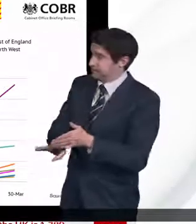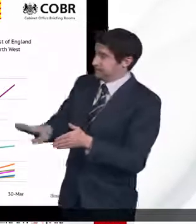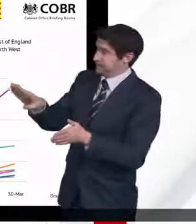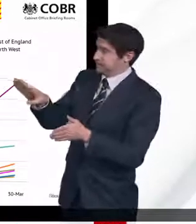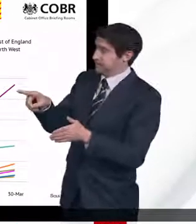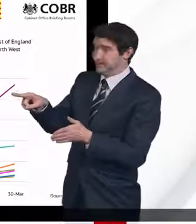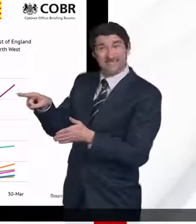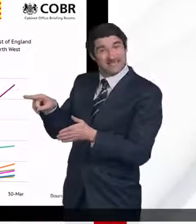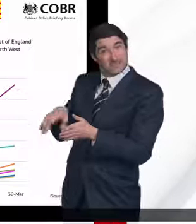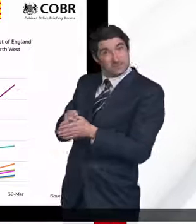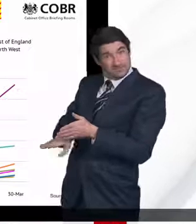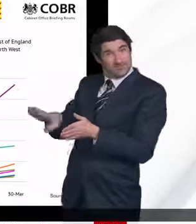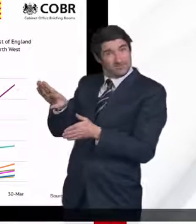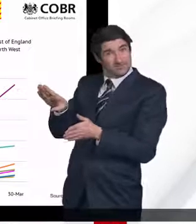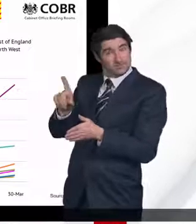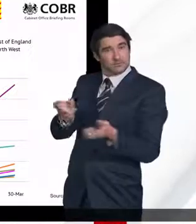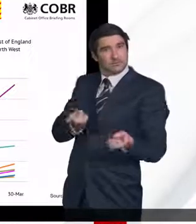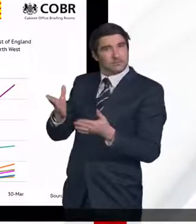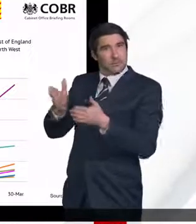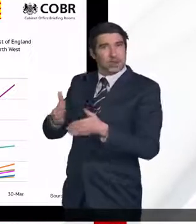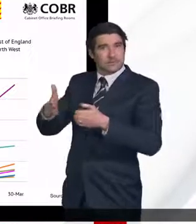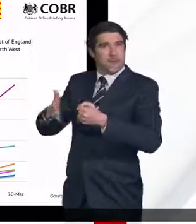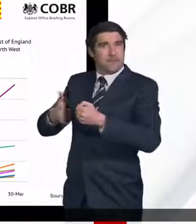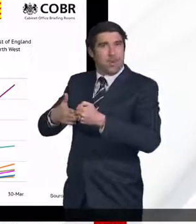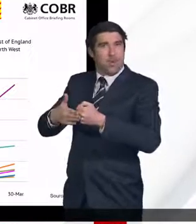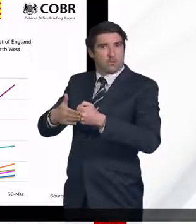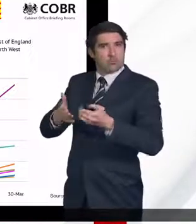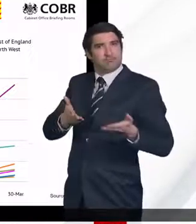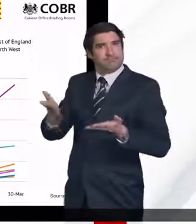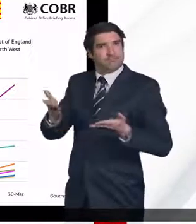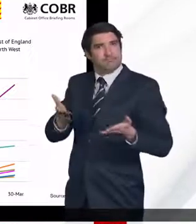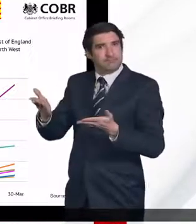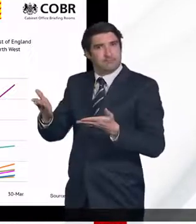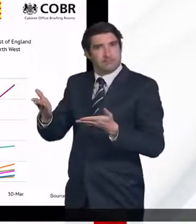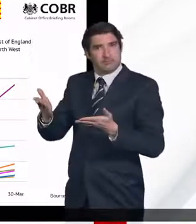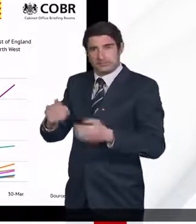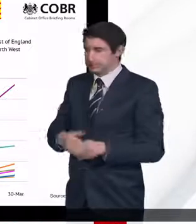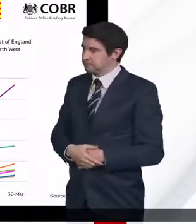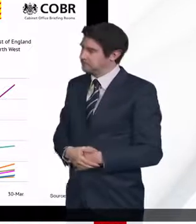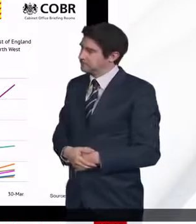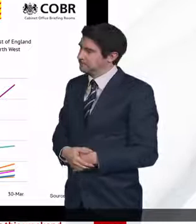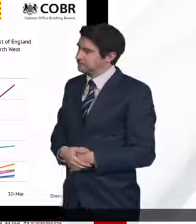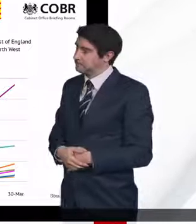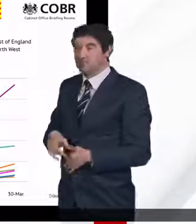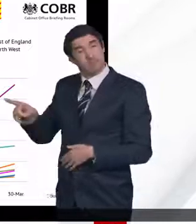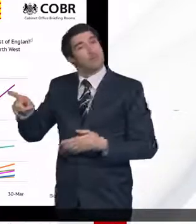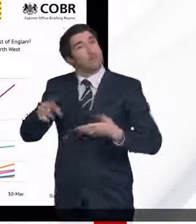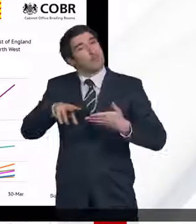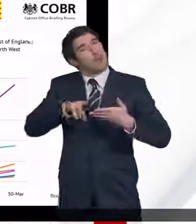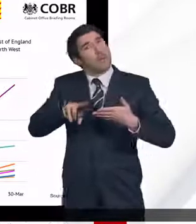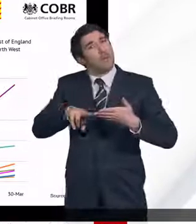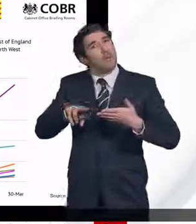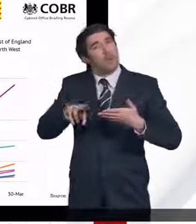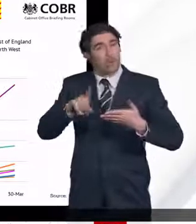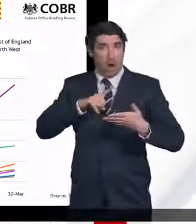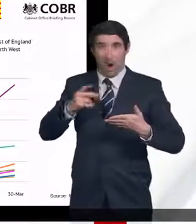expect that at this stage in the epidemic. But if those infections start to drop, then in the next few weeks, our hope is